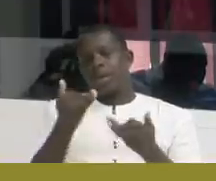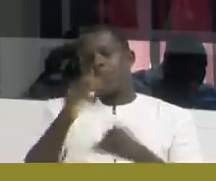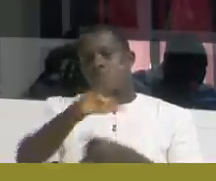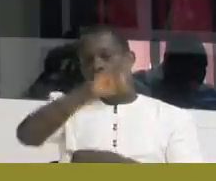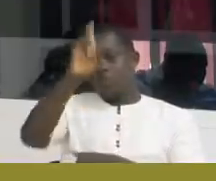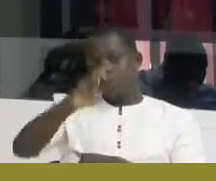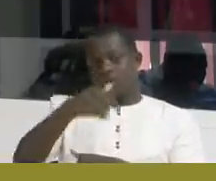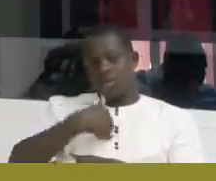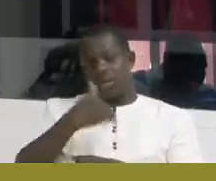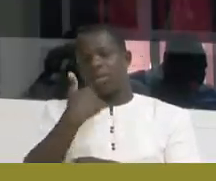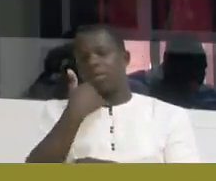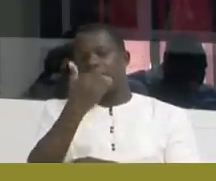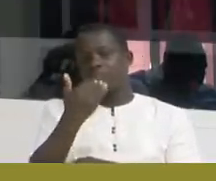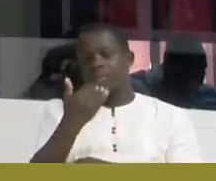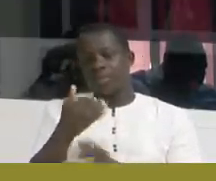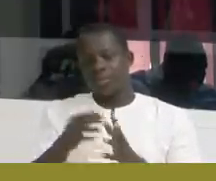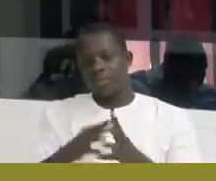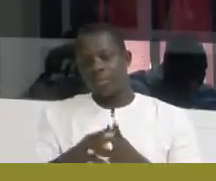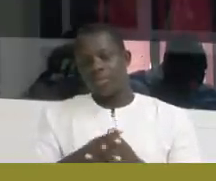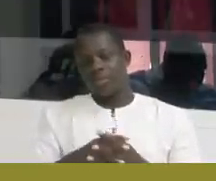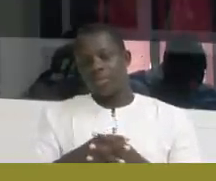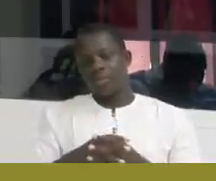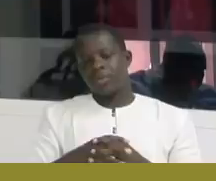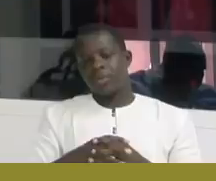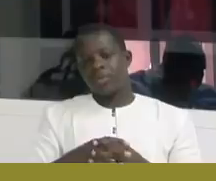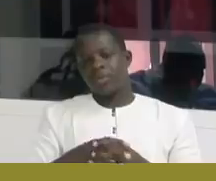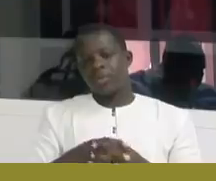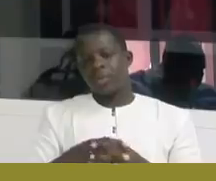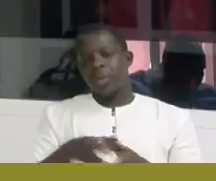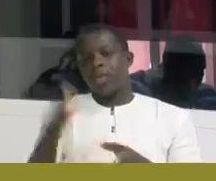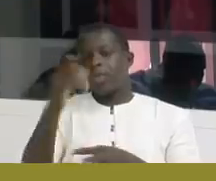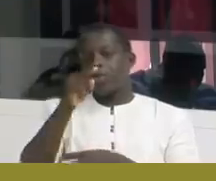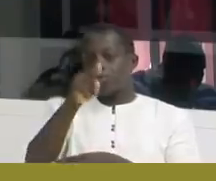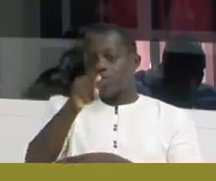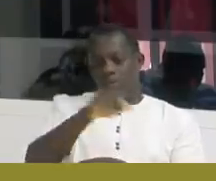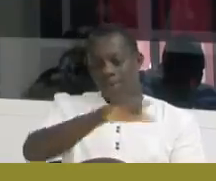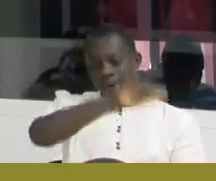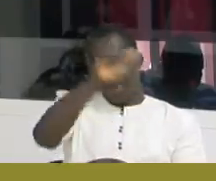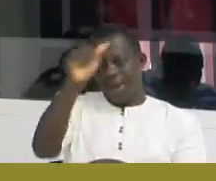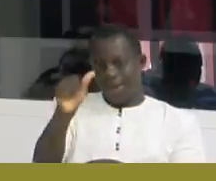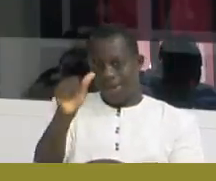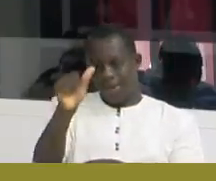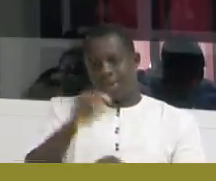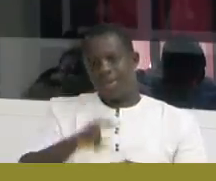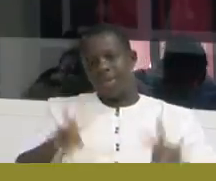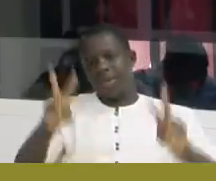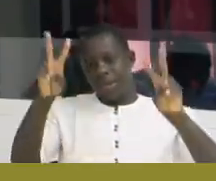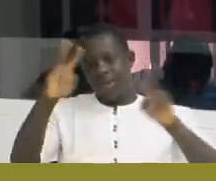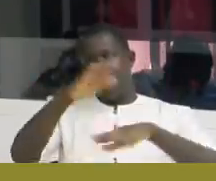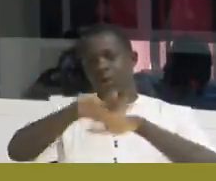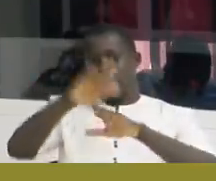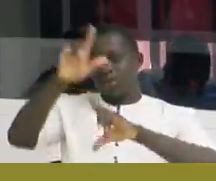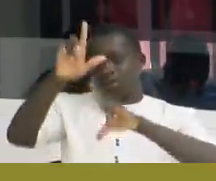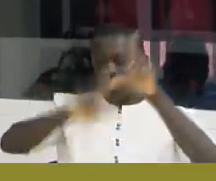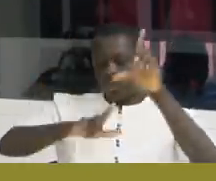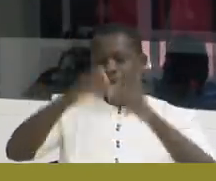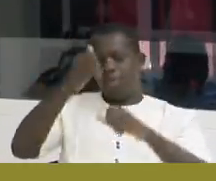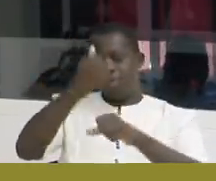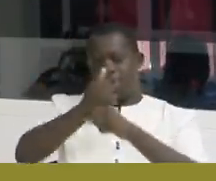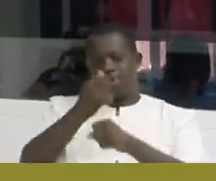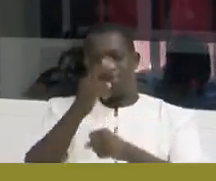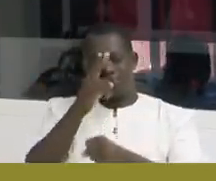sir. Is that did you and Jame at that stage make an effort